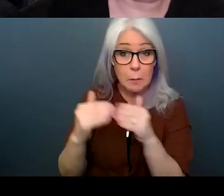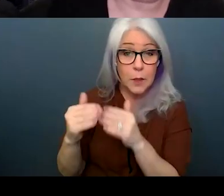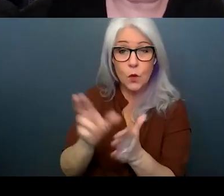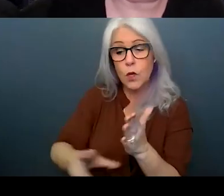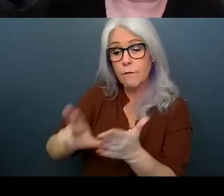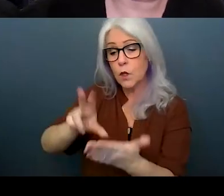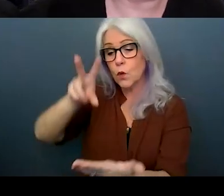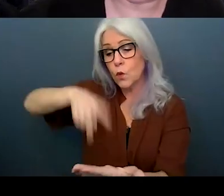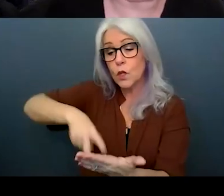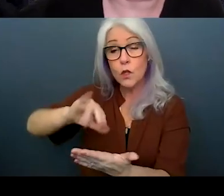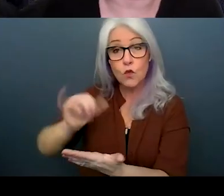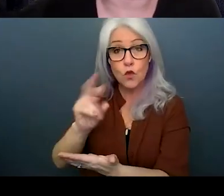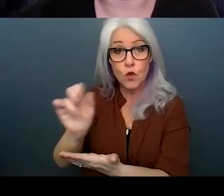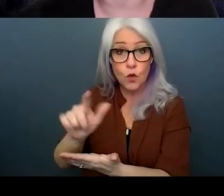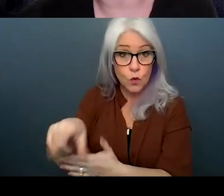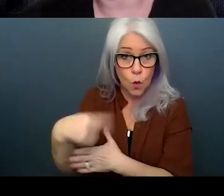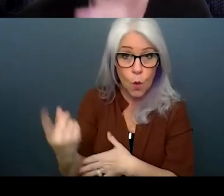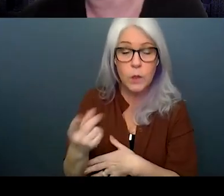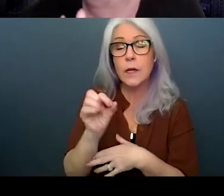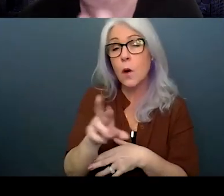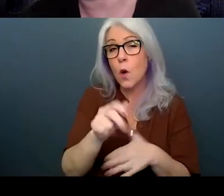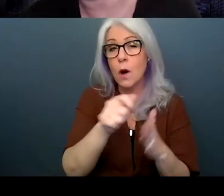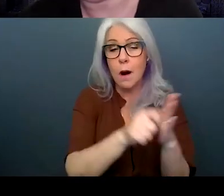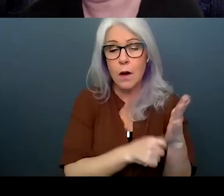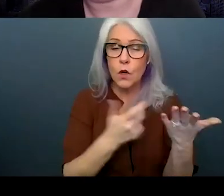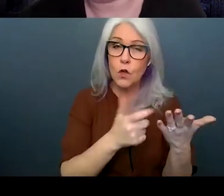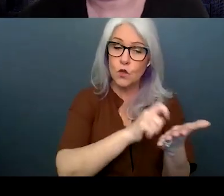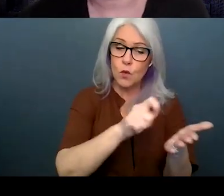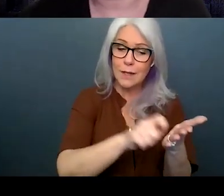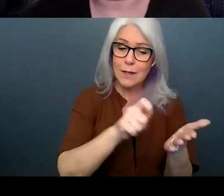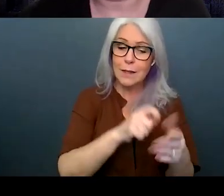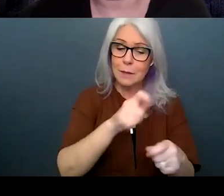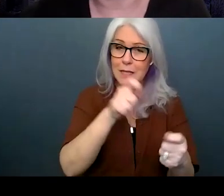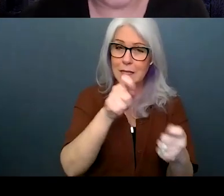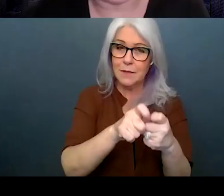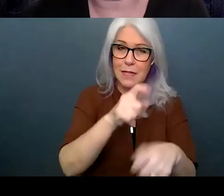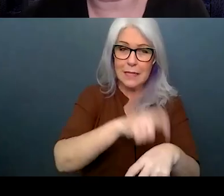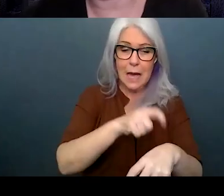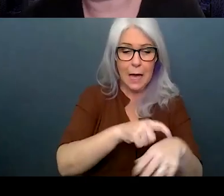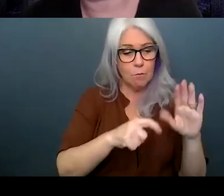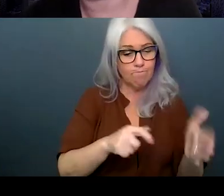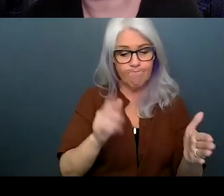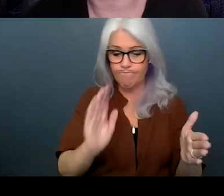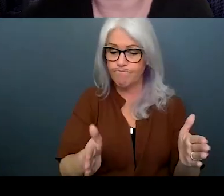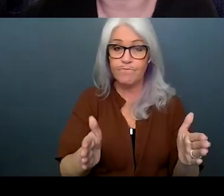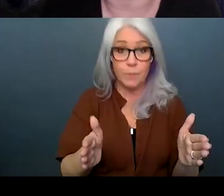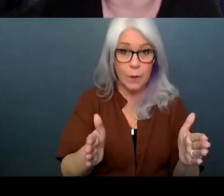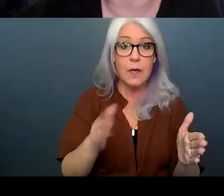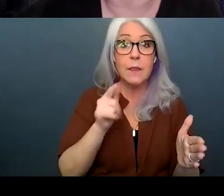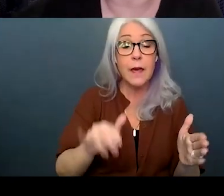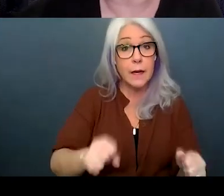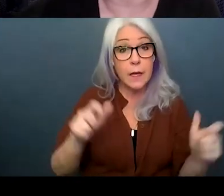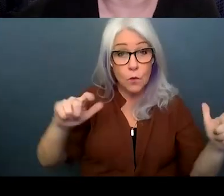tell it to look for articles that were written during a certain time period. Depending on your topic, this can reduce the